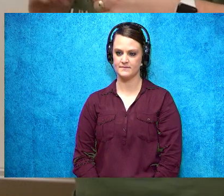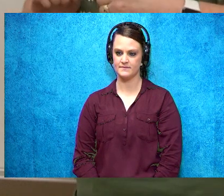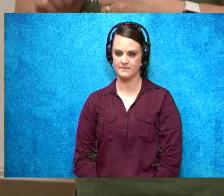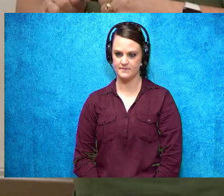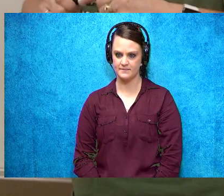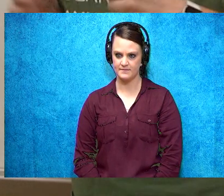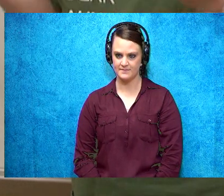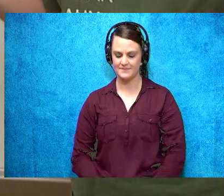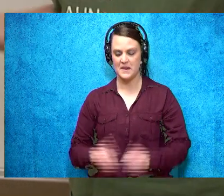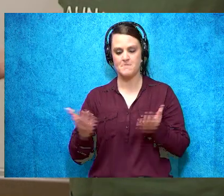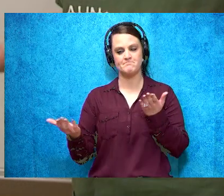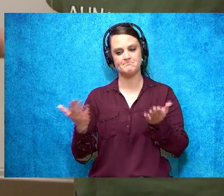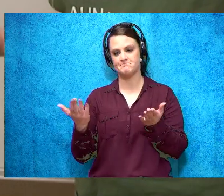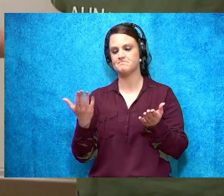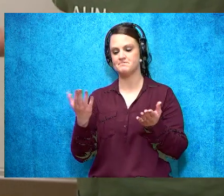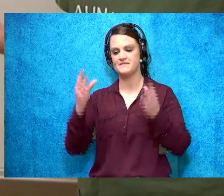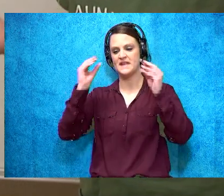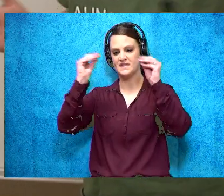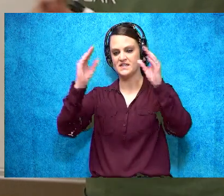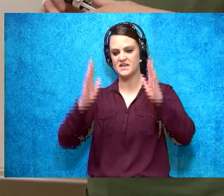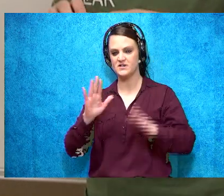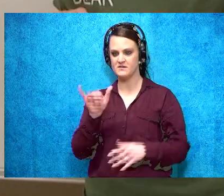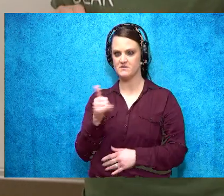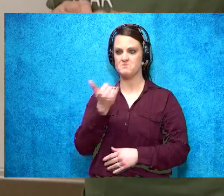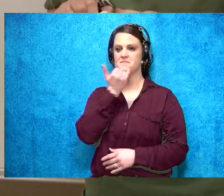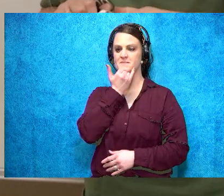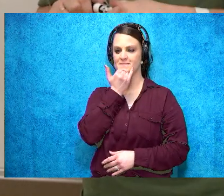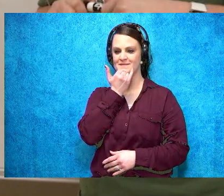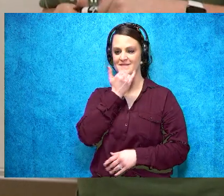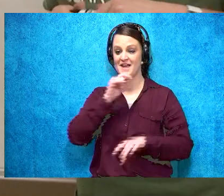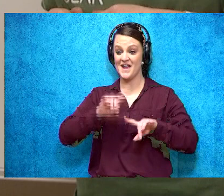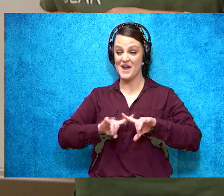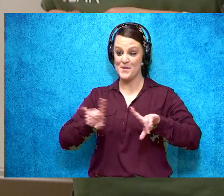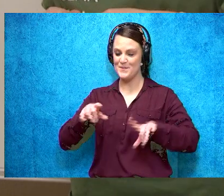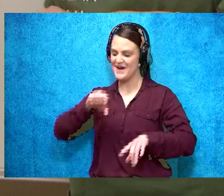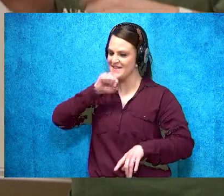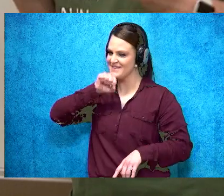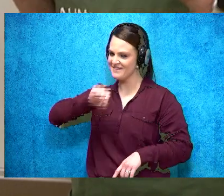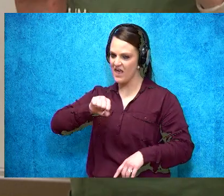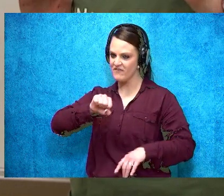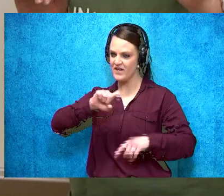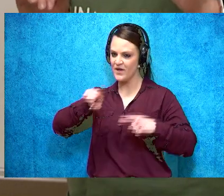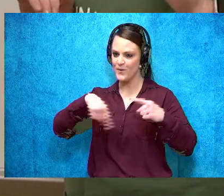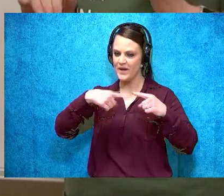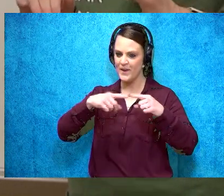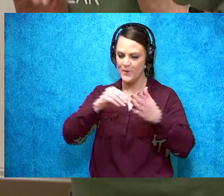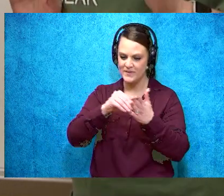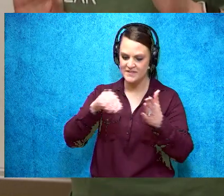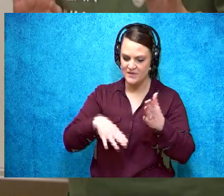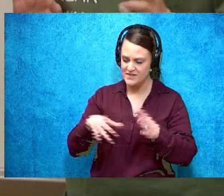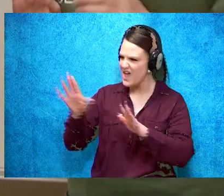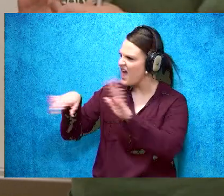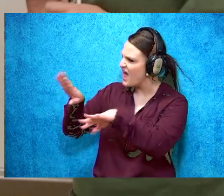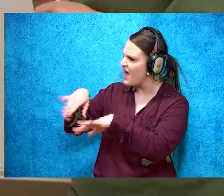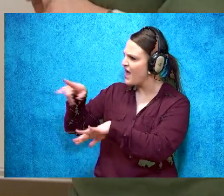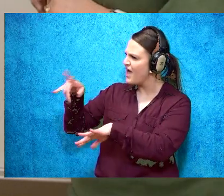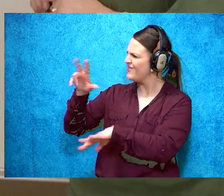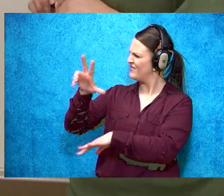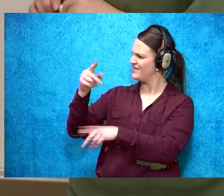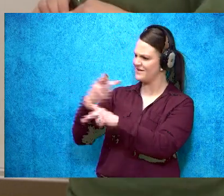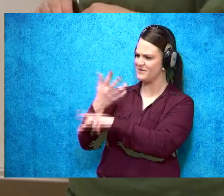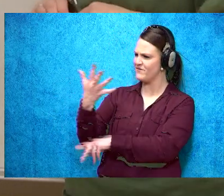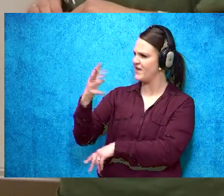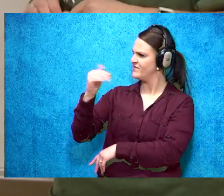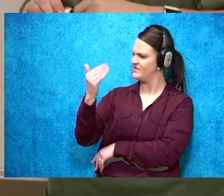See, even teachers make mistakes. But I love it when the students tell me, wait, Miss Sweet, isn't 3 times